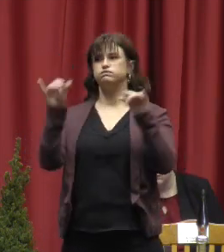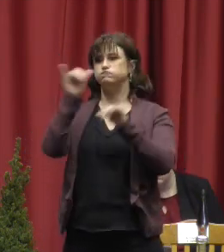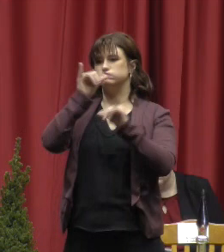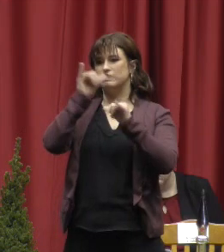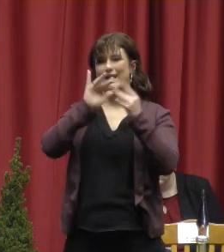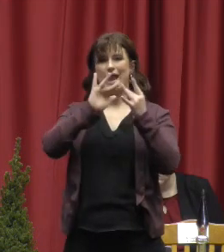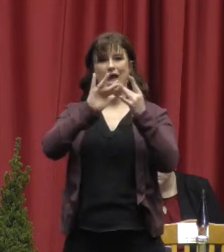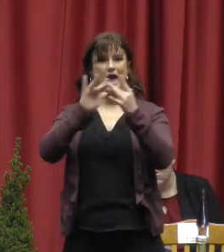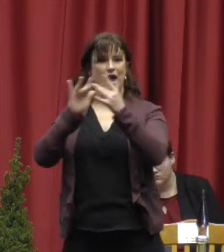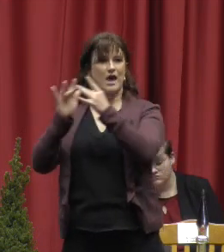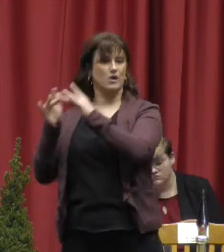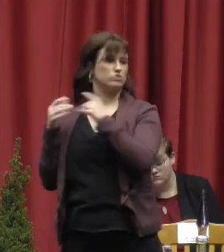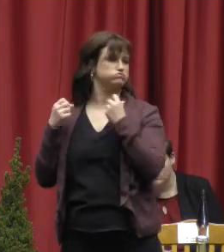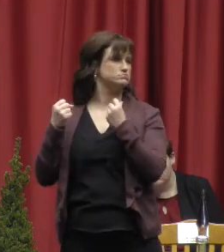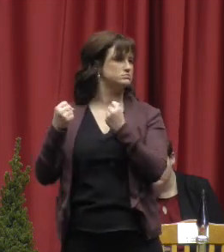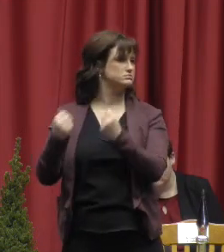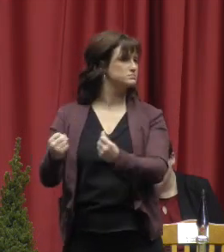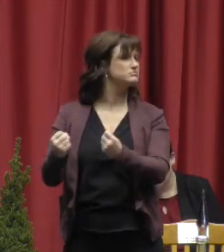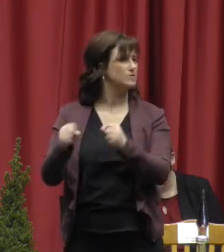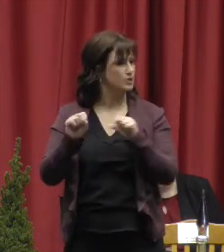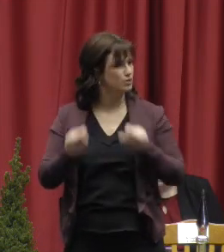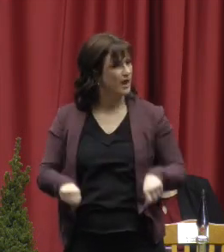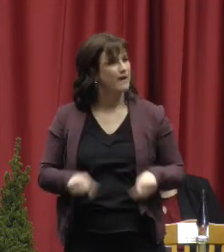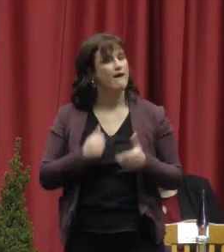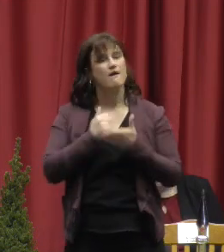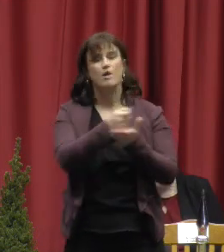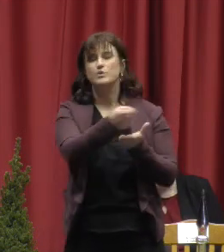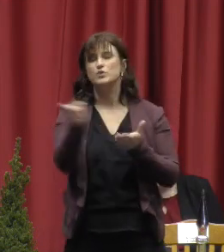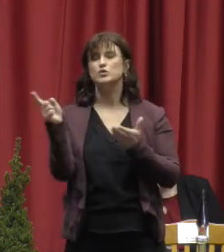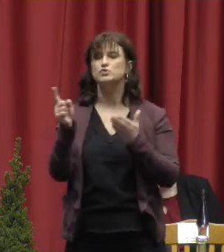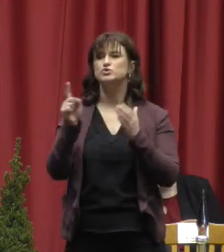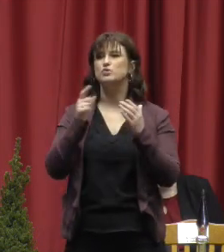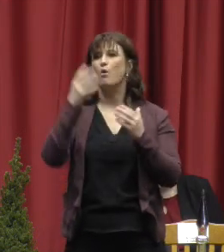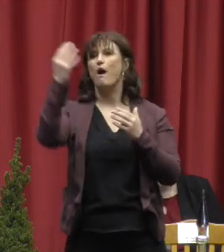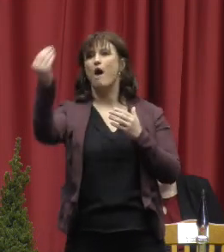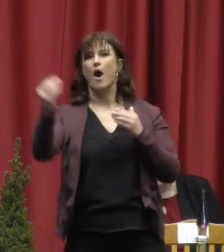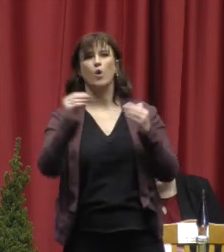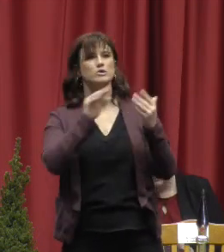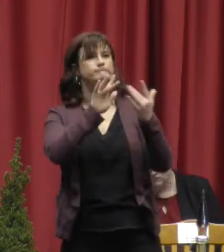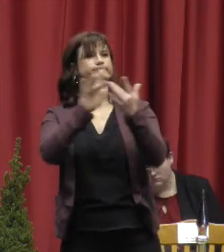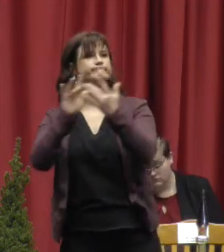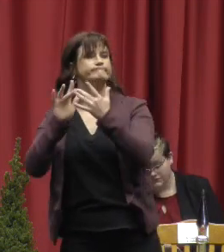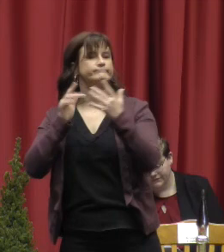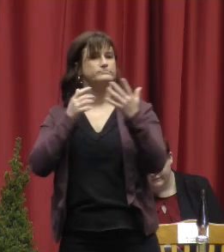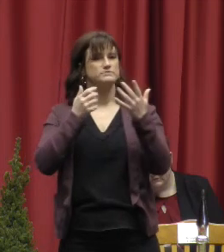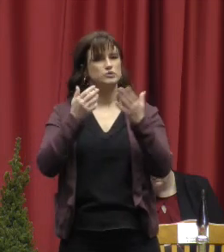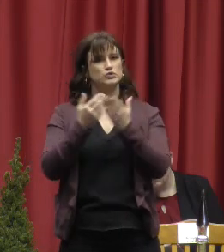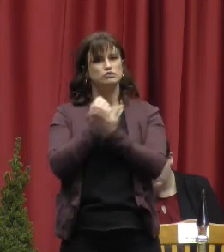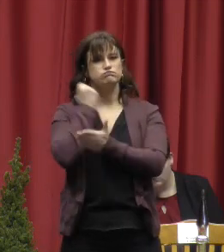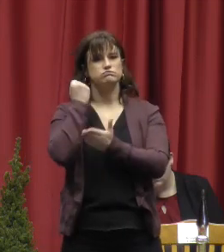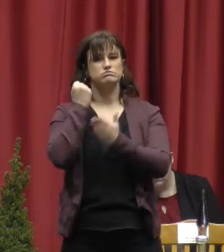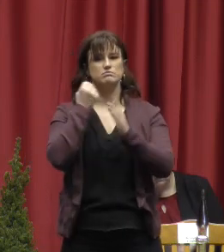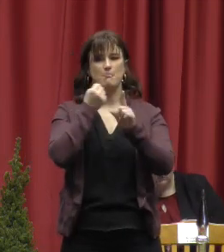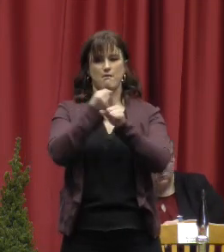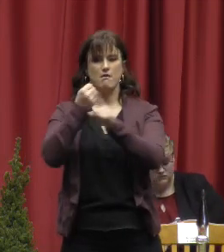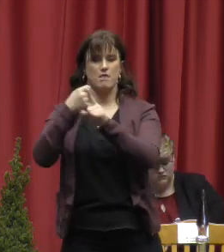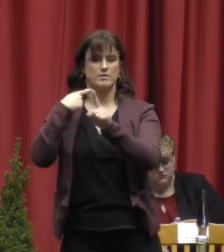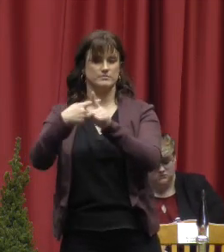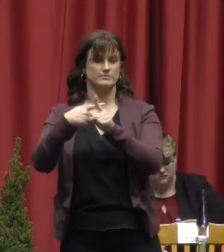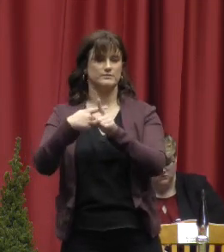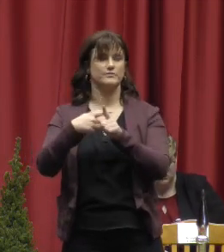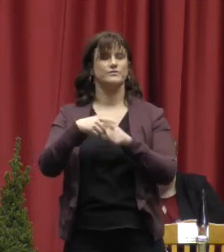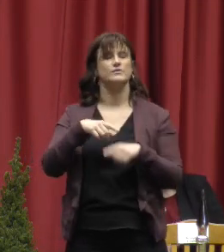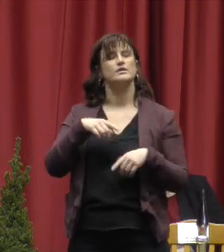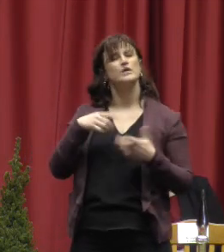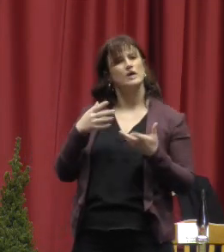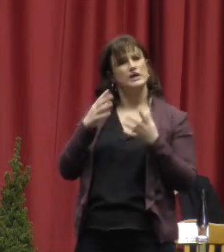system to help you make positive change around the world. I hope you take what you've learned here, and as Howard Thurman said, don't ask what the world needs, ask